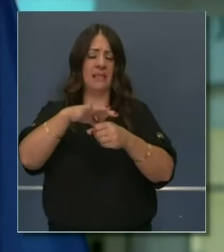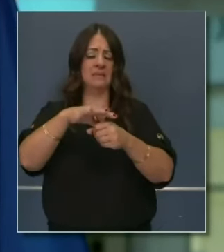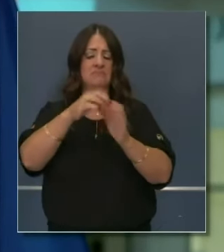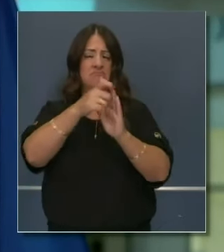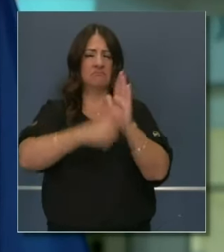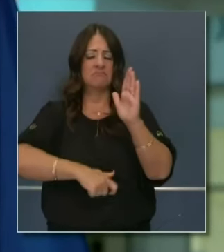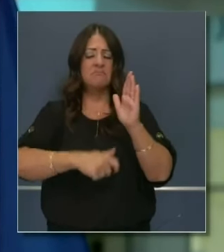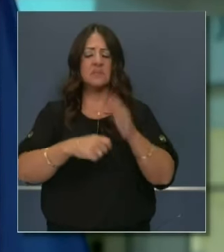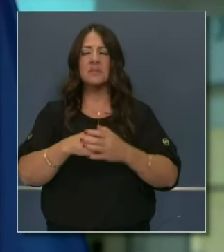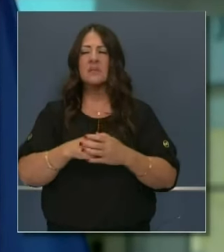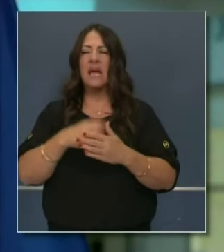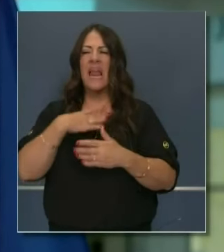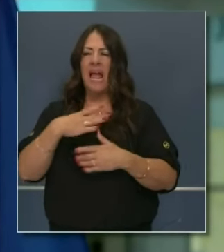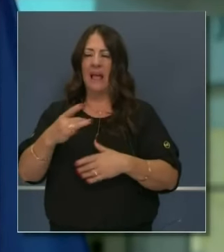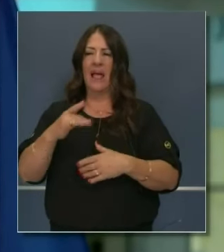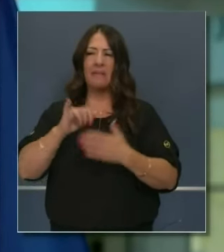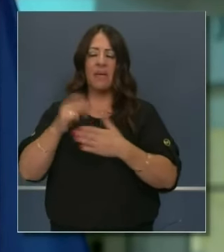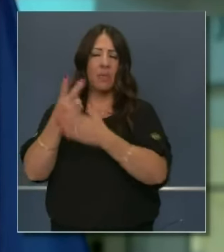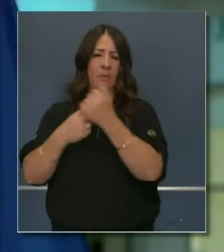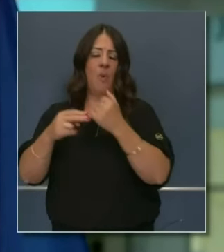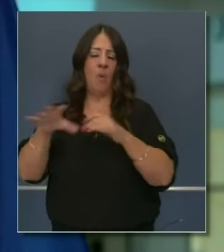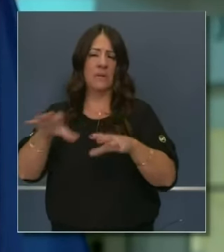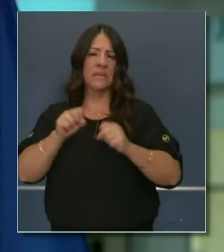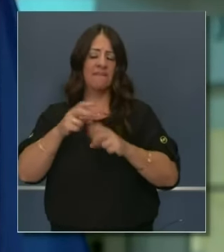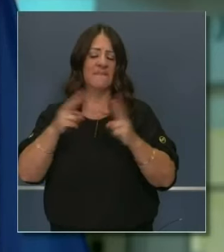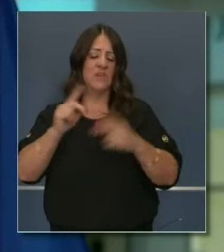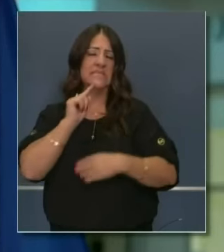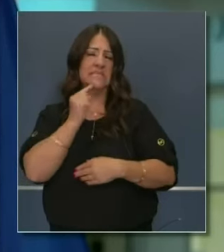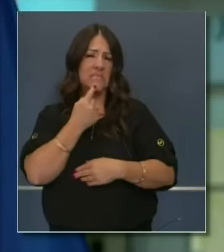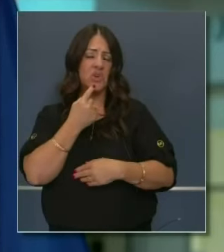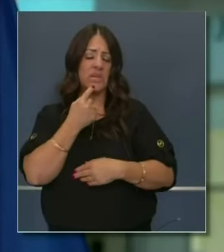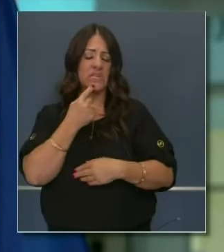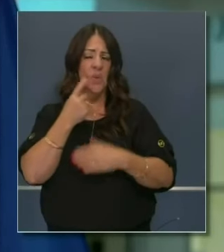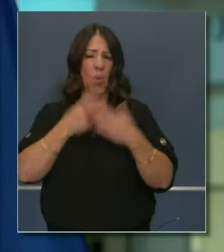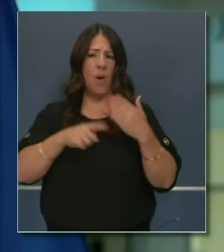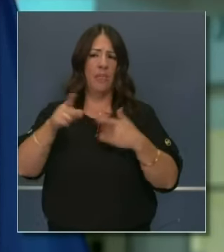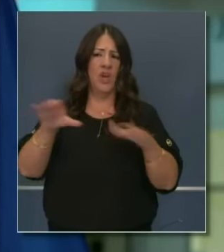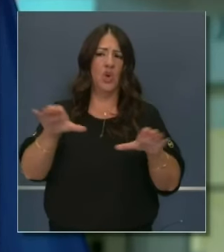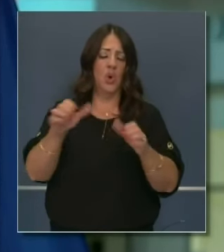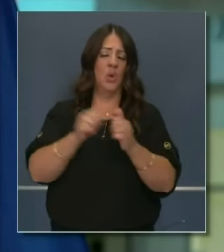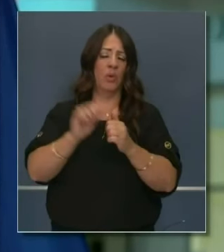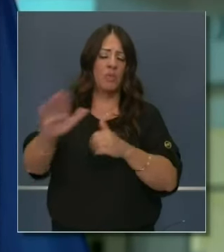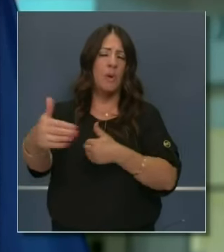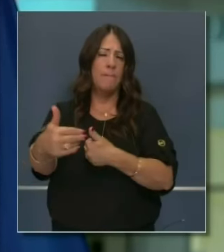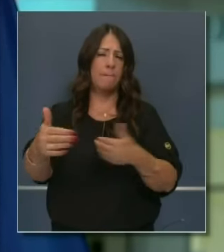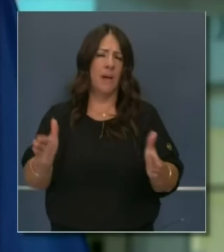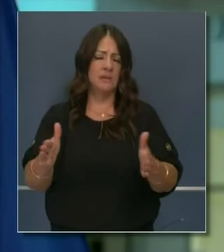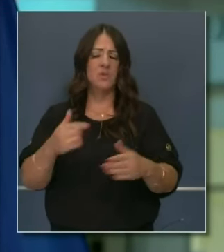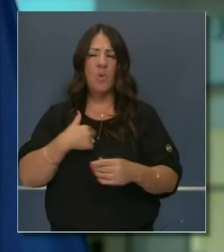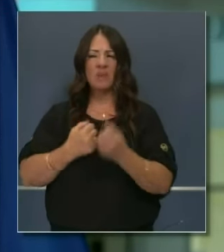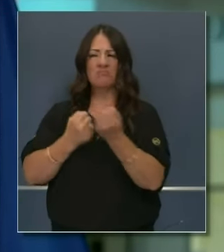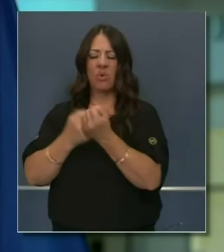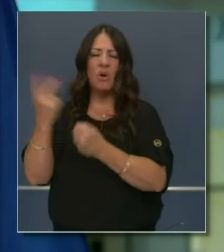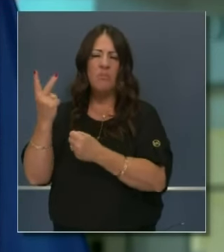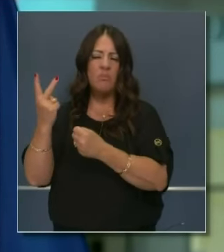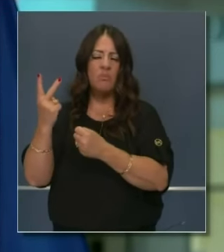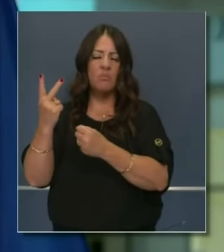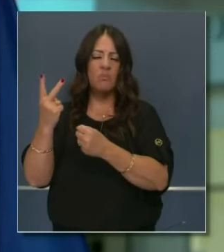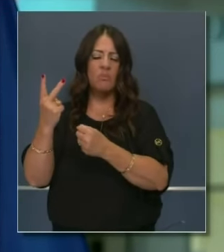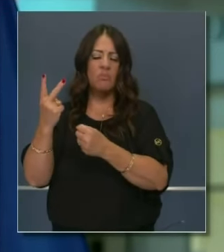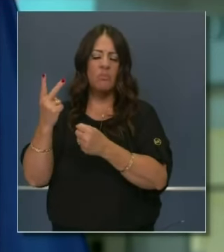blatant abuse. And so I maintain a statement. Stephanie Sierra, ABC 7.